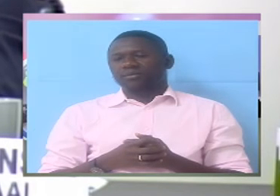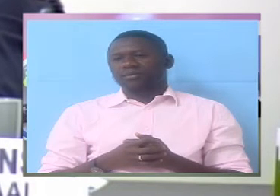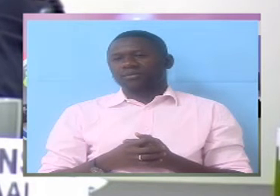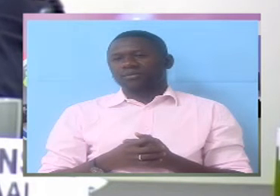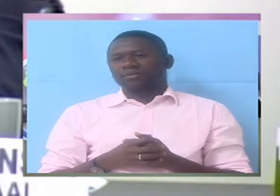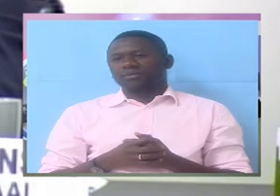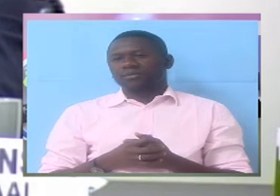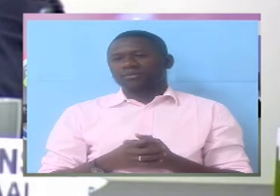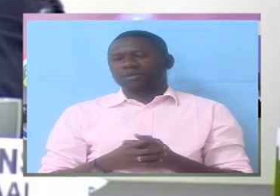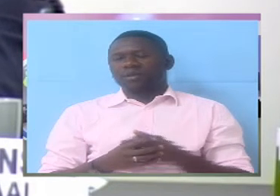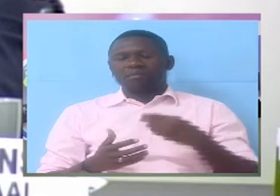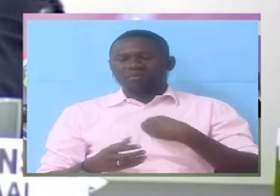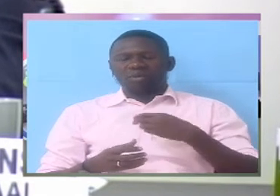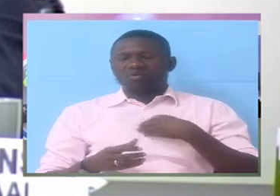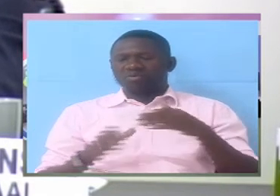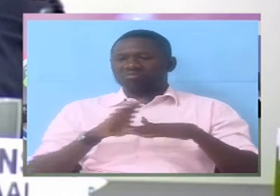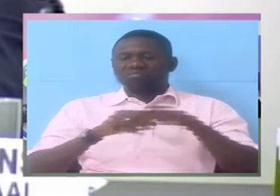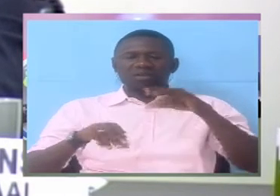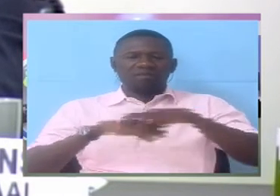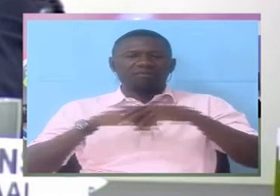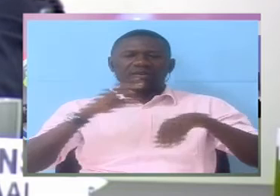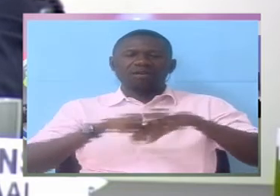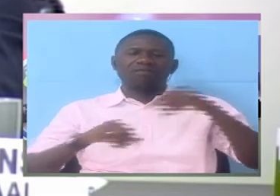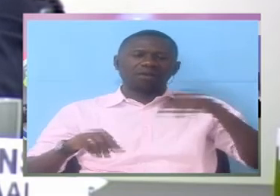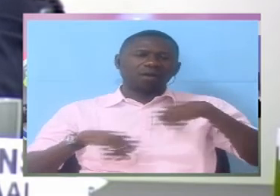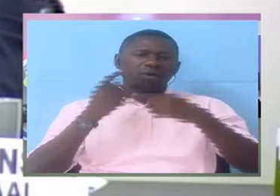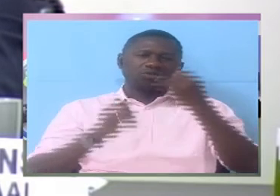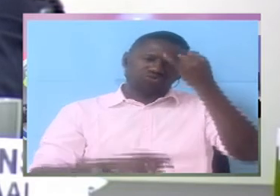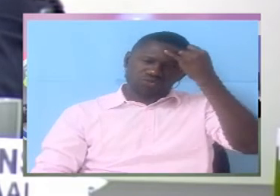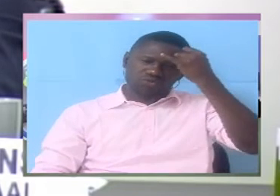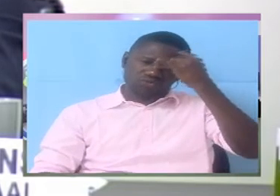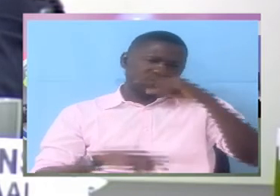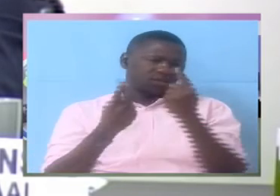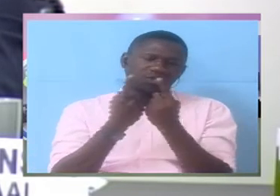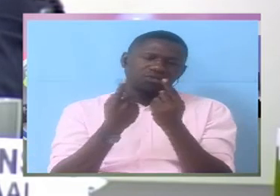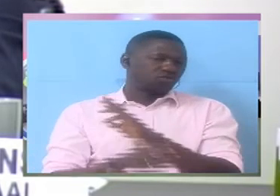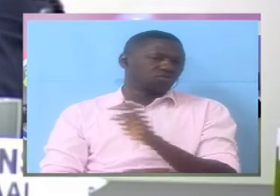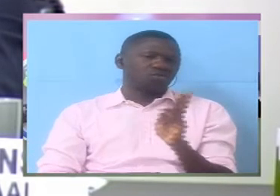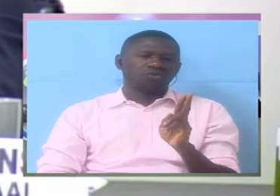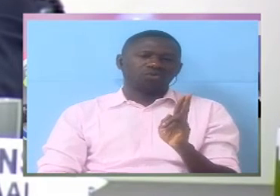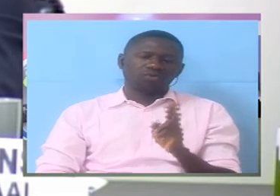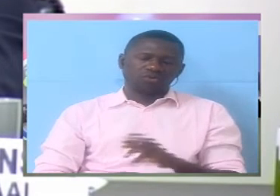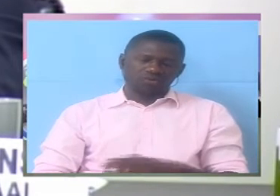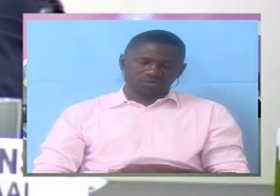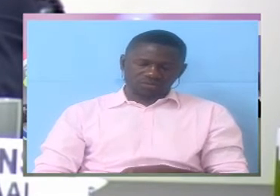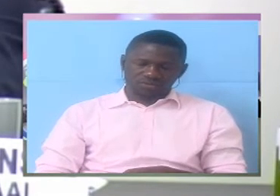I want to avoid that. Malafi nga tambi wosilola.